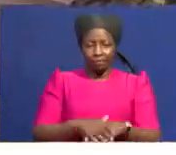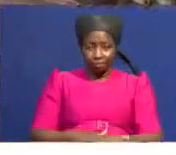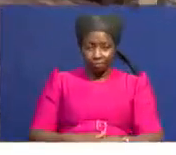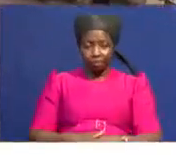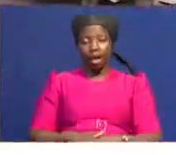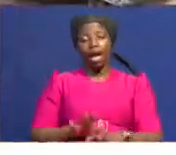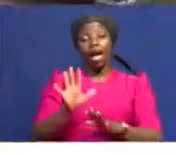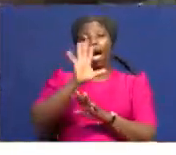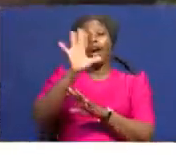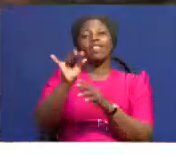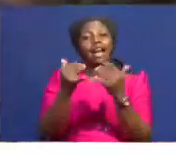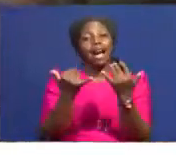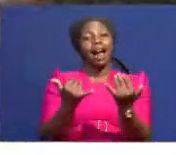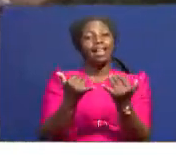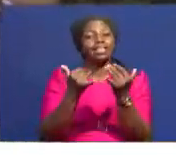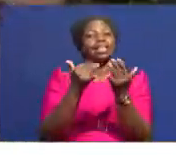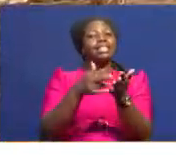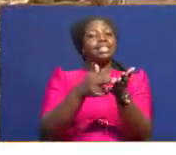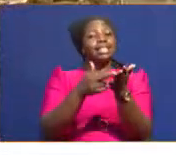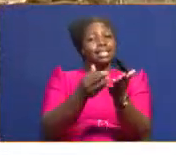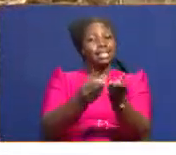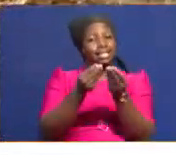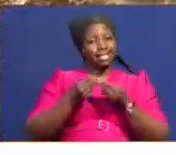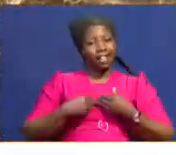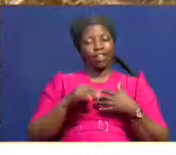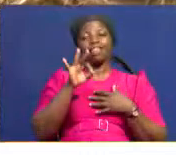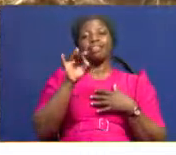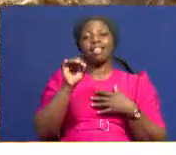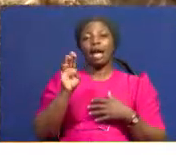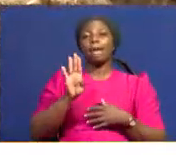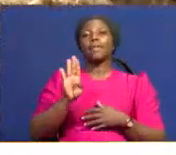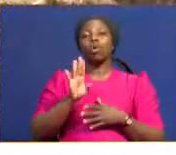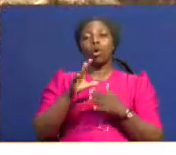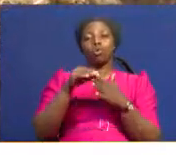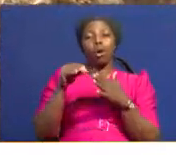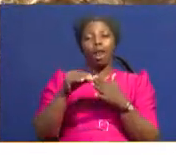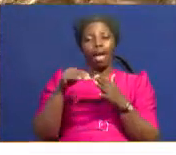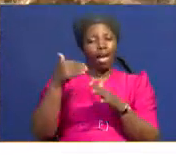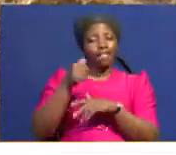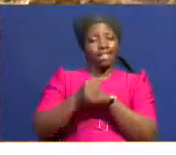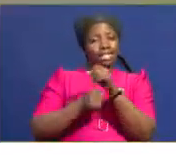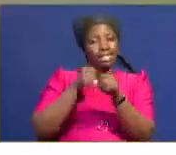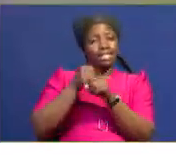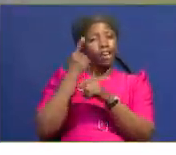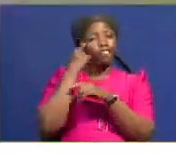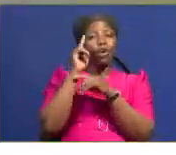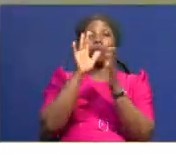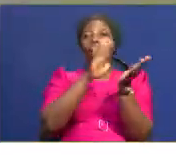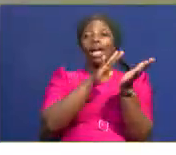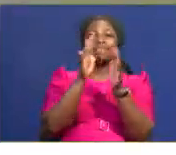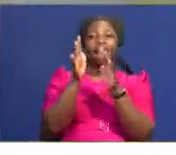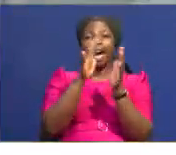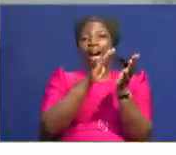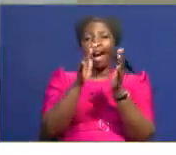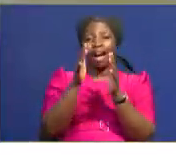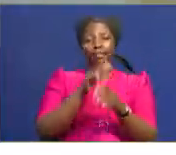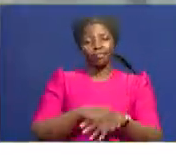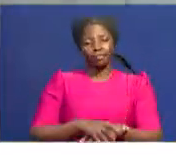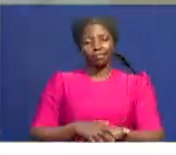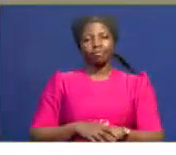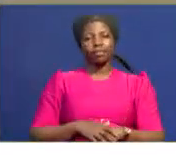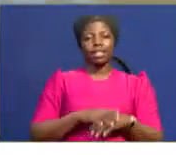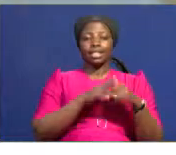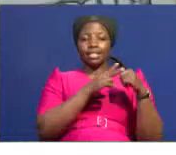Africa currently receives just $30 billion annually for climate adaptation, far short of the